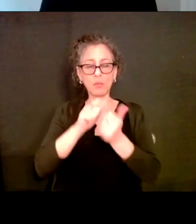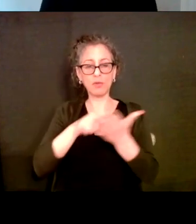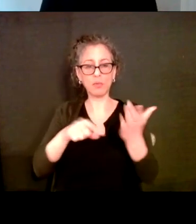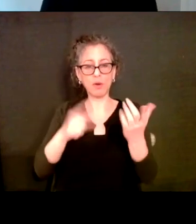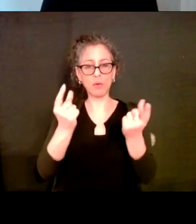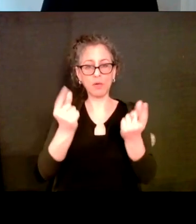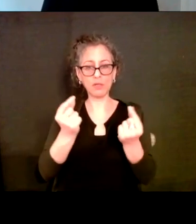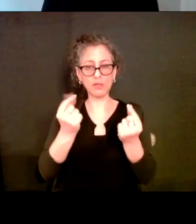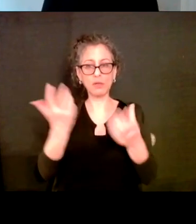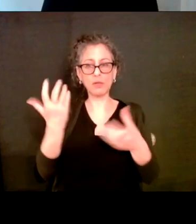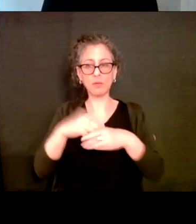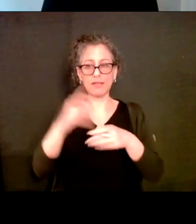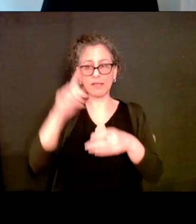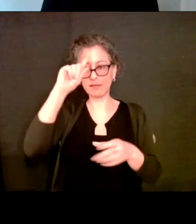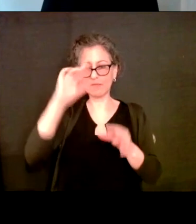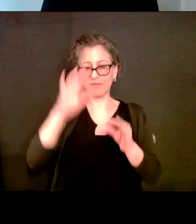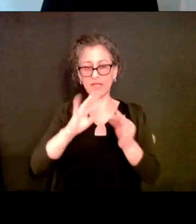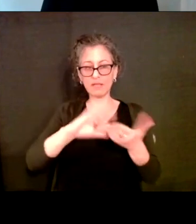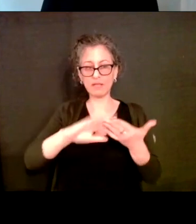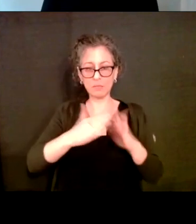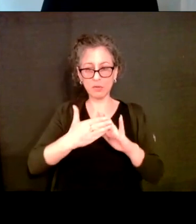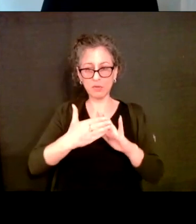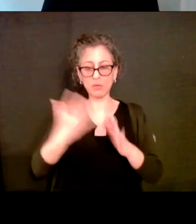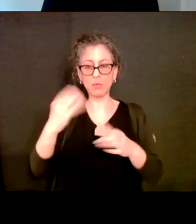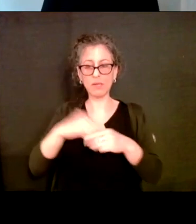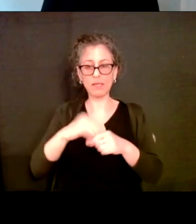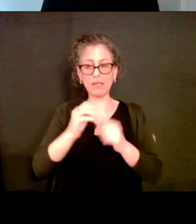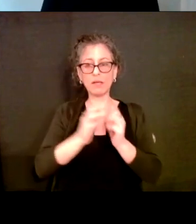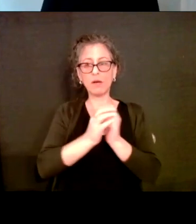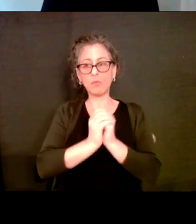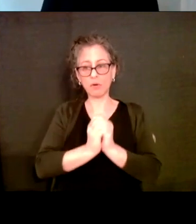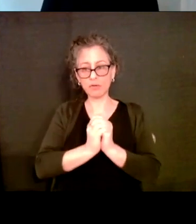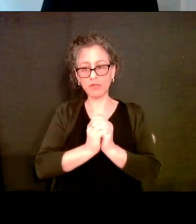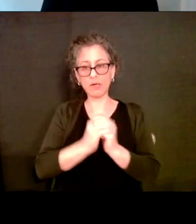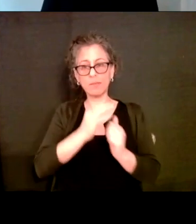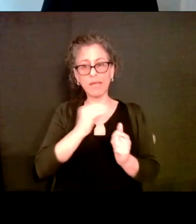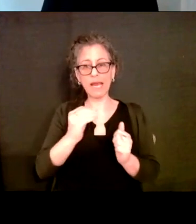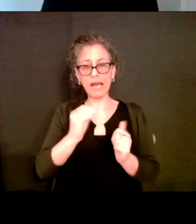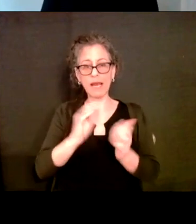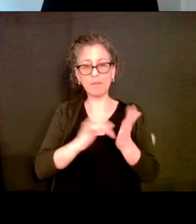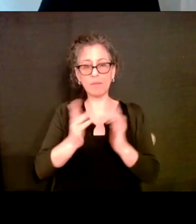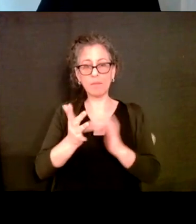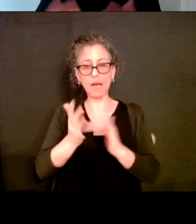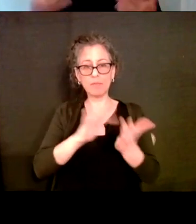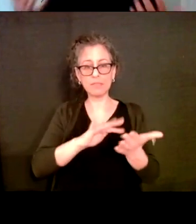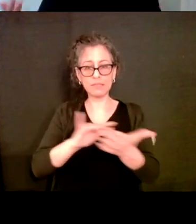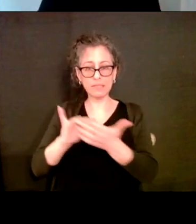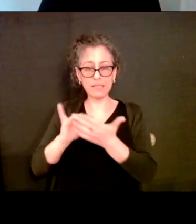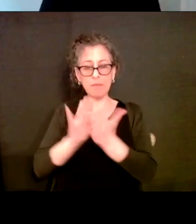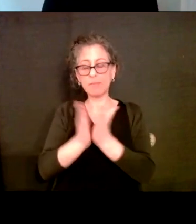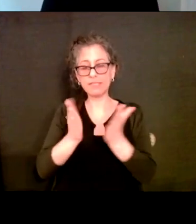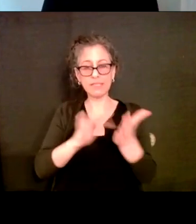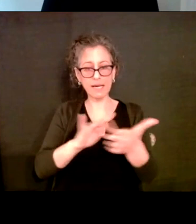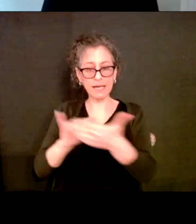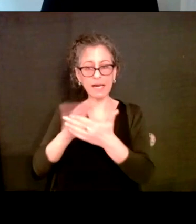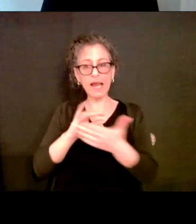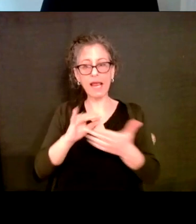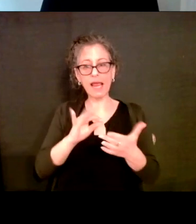in our faith communities, in our worship, in our Bible studies, in our sense of fellowship.